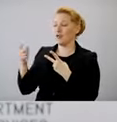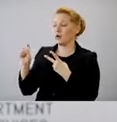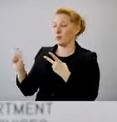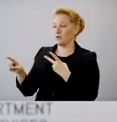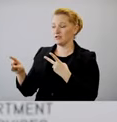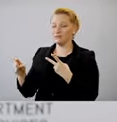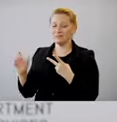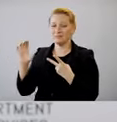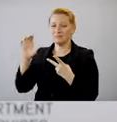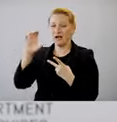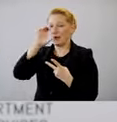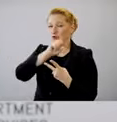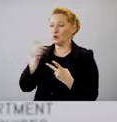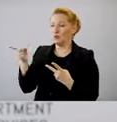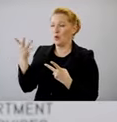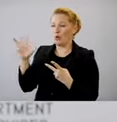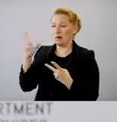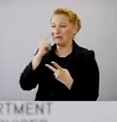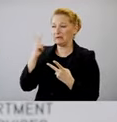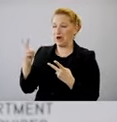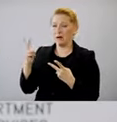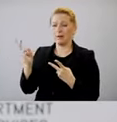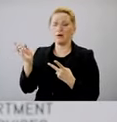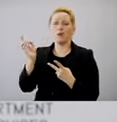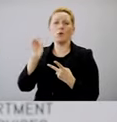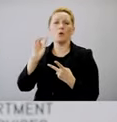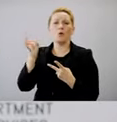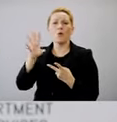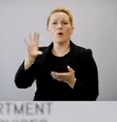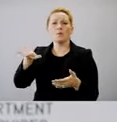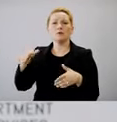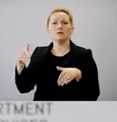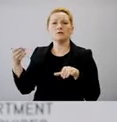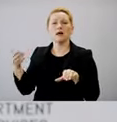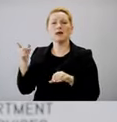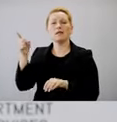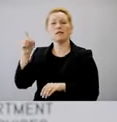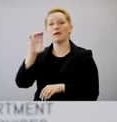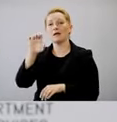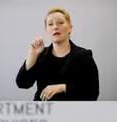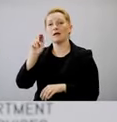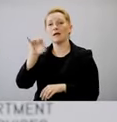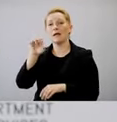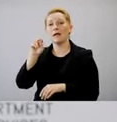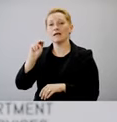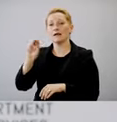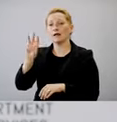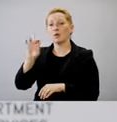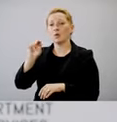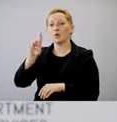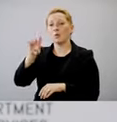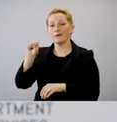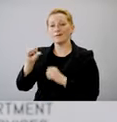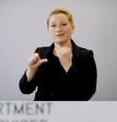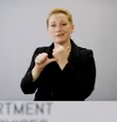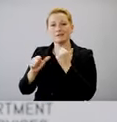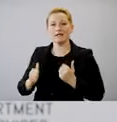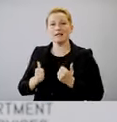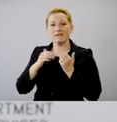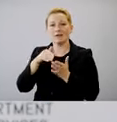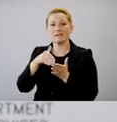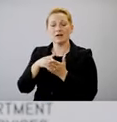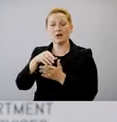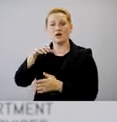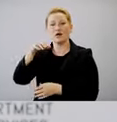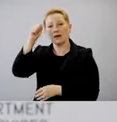you probably saw this yesterday, but a horrible death at the Canyon Winds Assisted Living Center in Mesa, where the